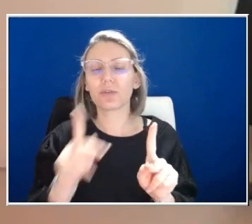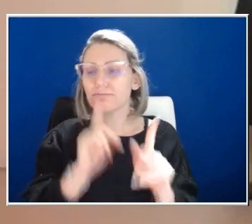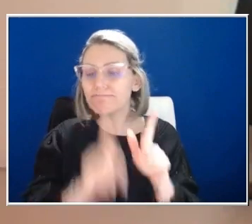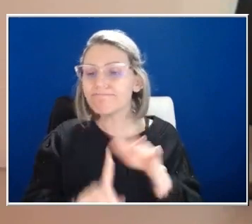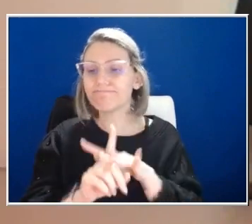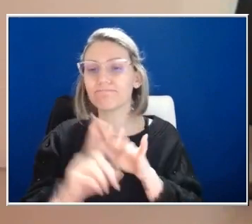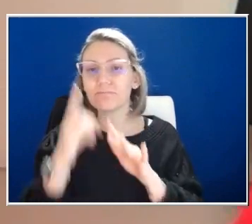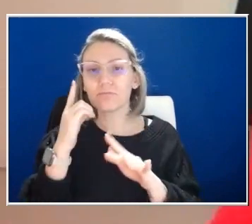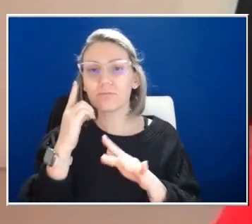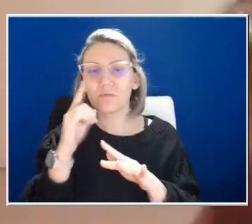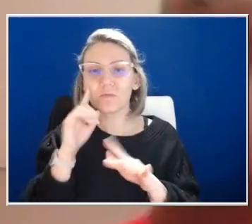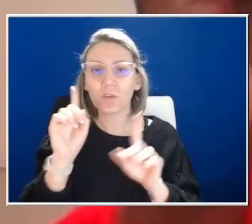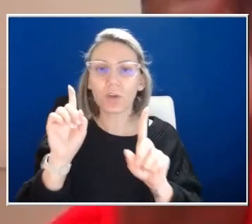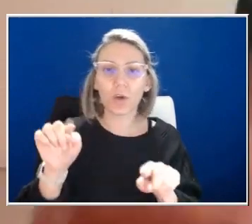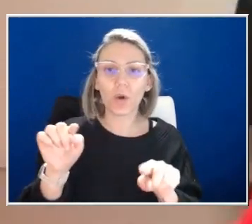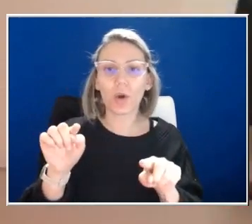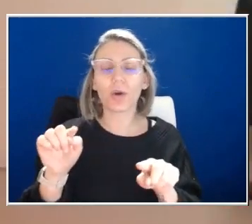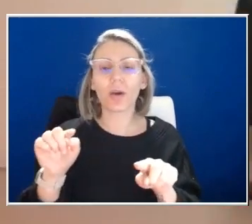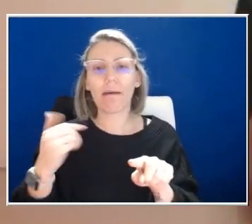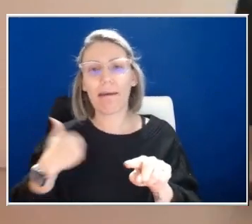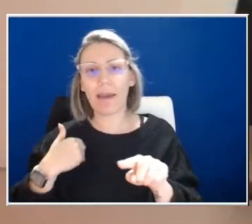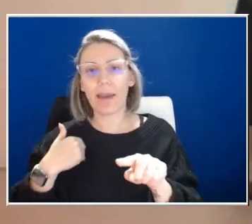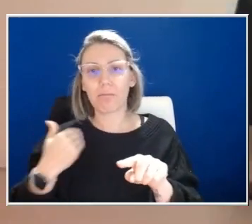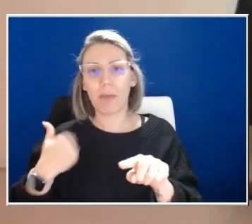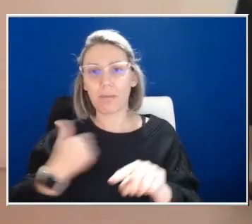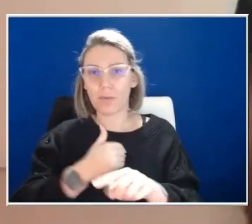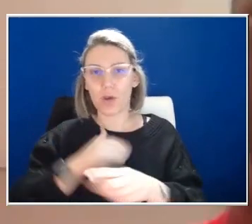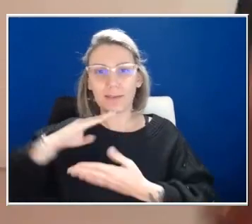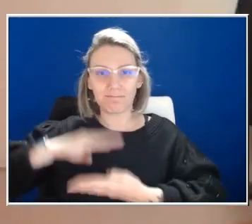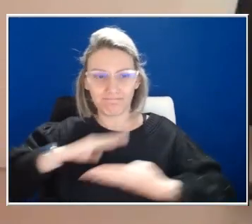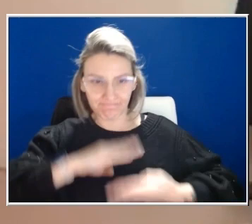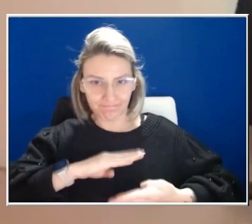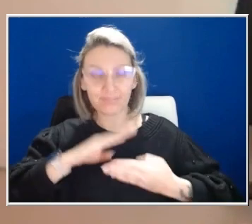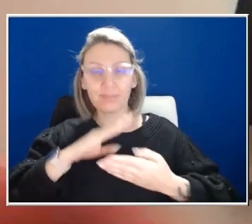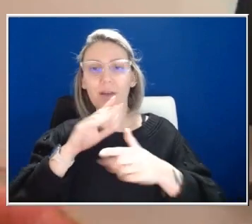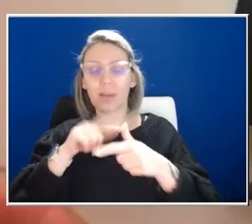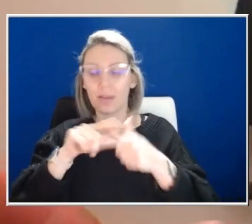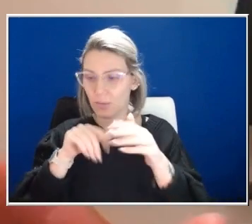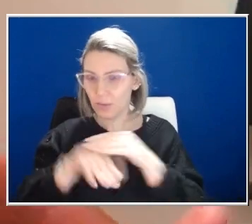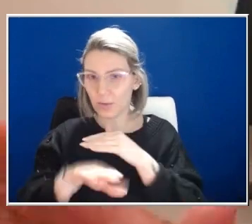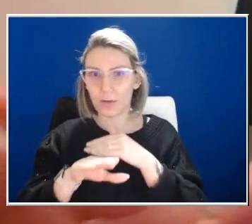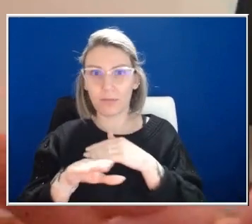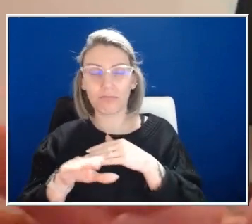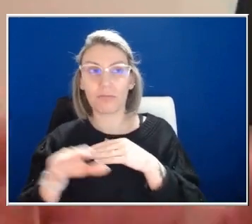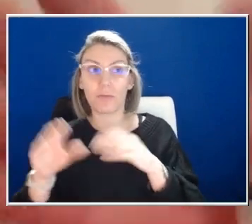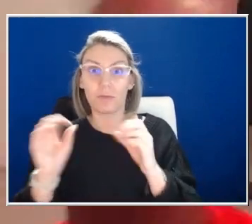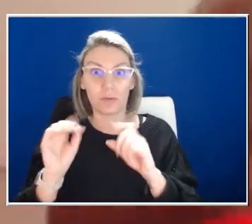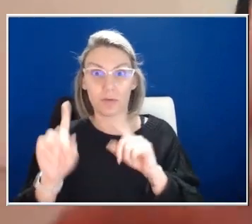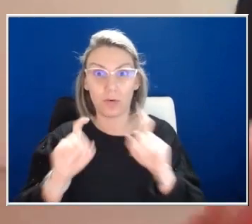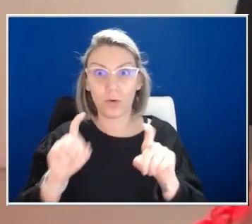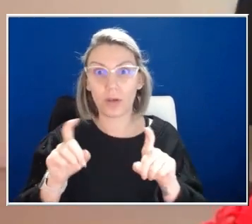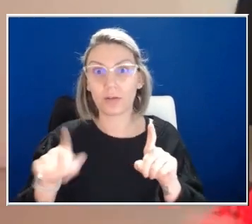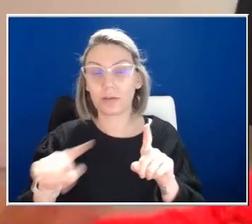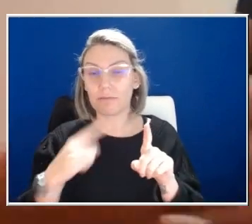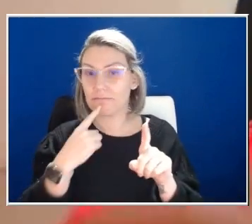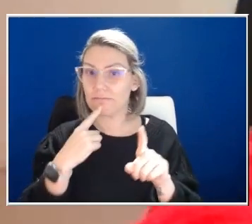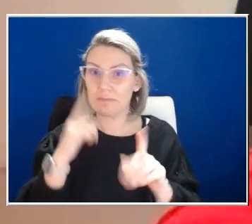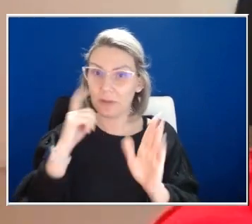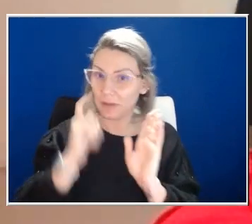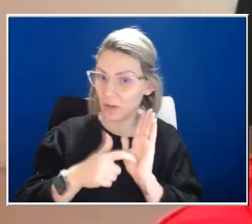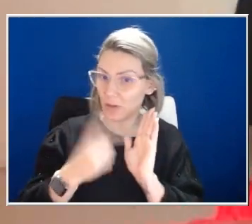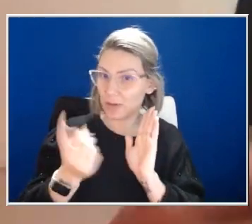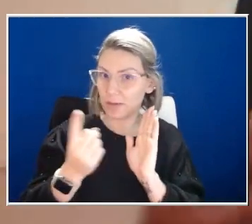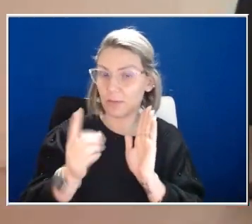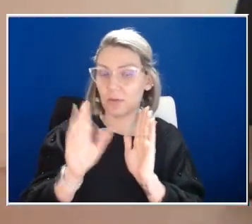to go to have my breast exam, I went in. And then I didn't have any question when they said, we noticed something in your